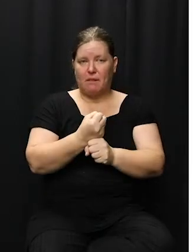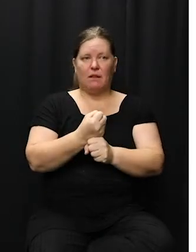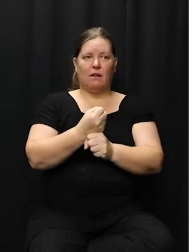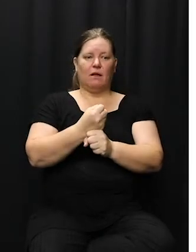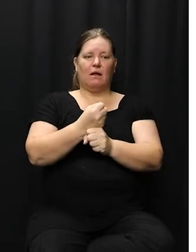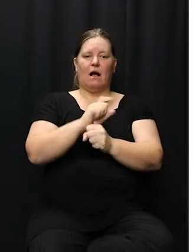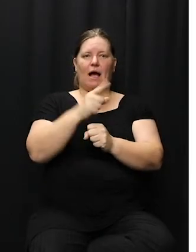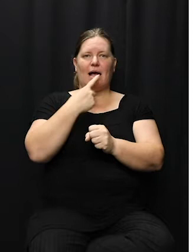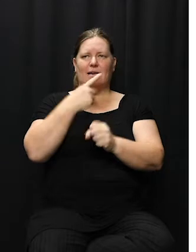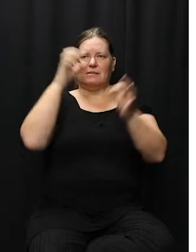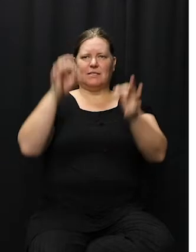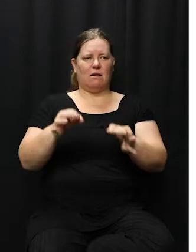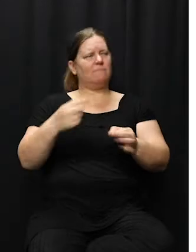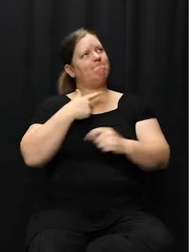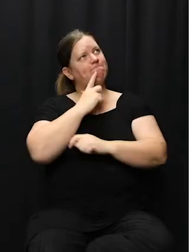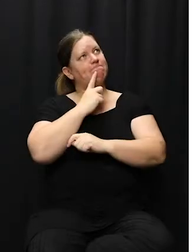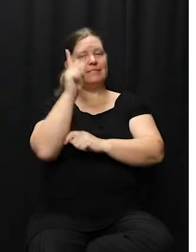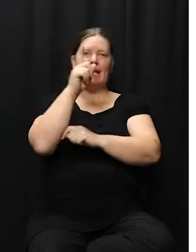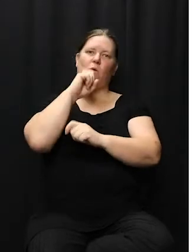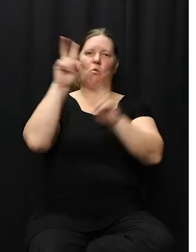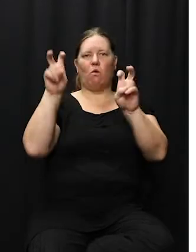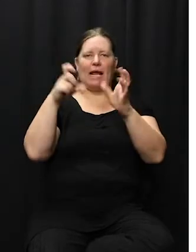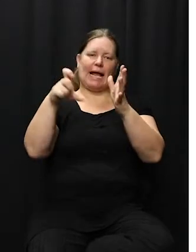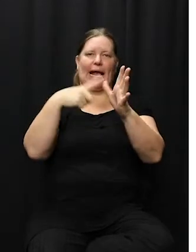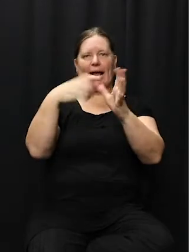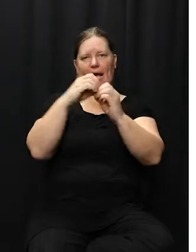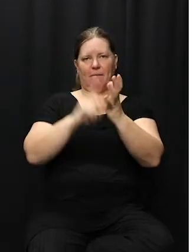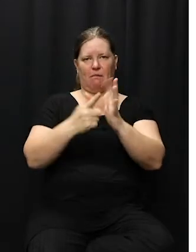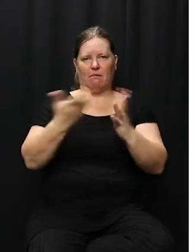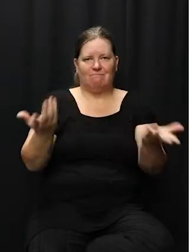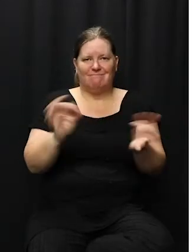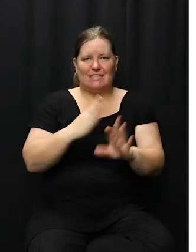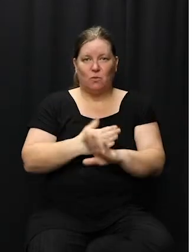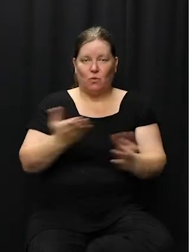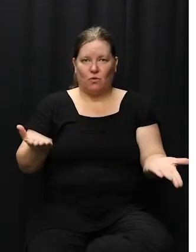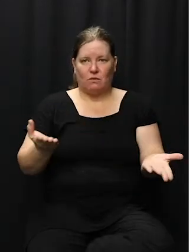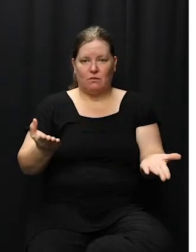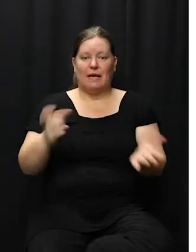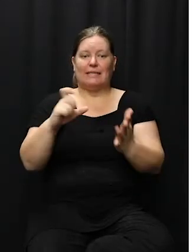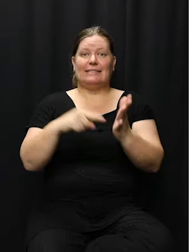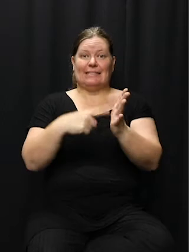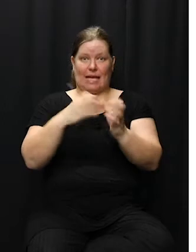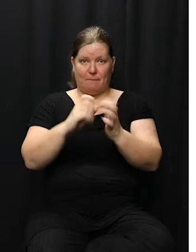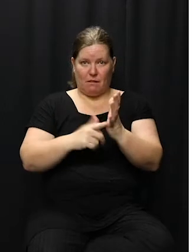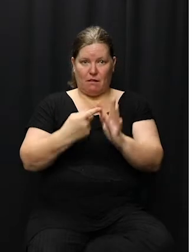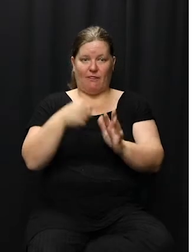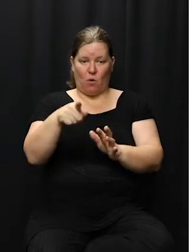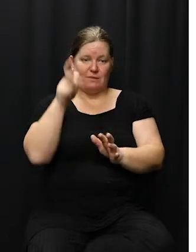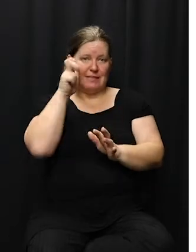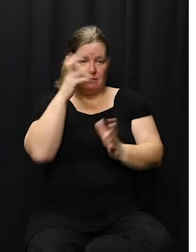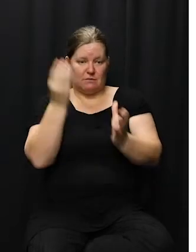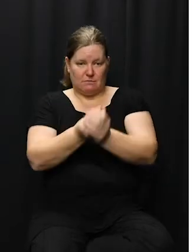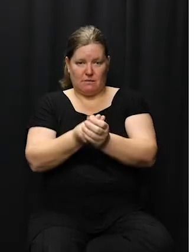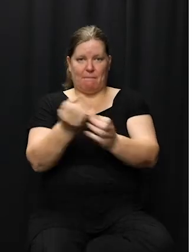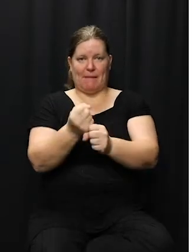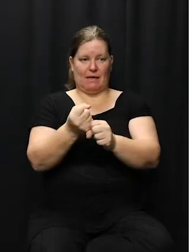decide, I'm actually going to call it a cable. It doesn't work. A table is everyone agrees that those